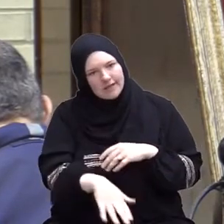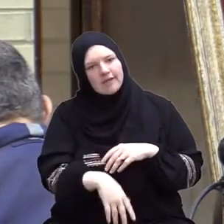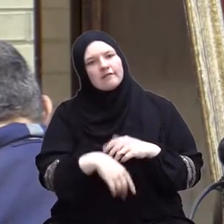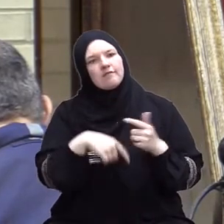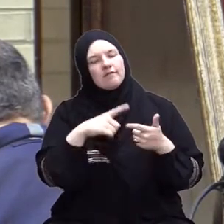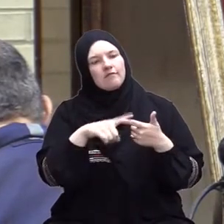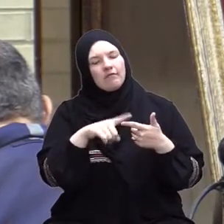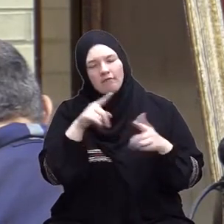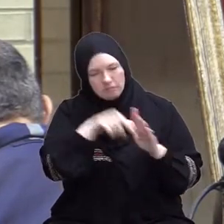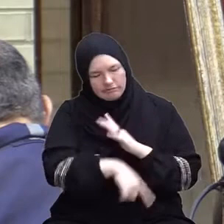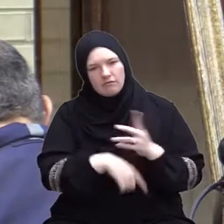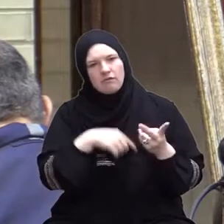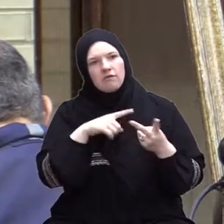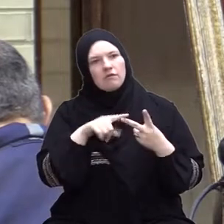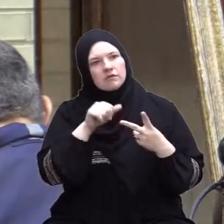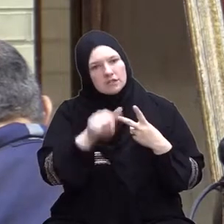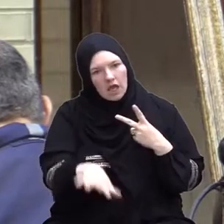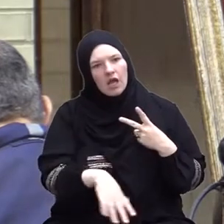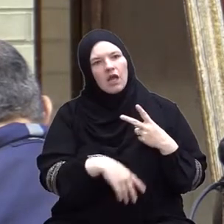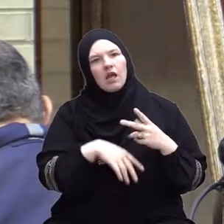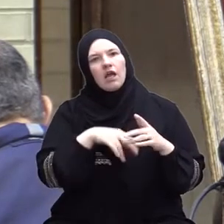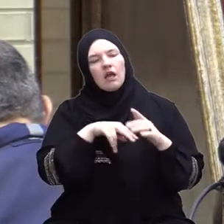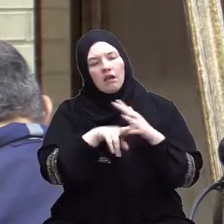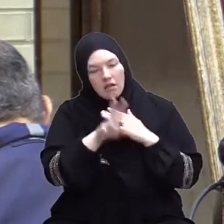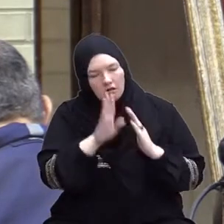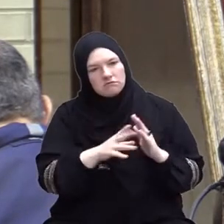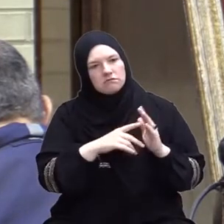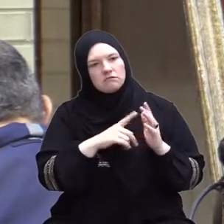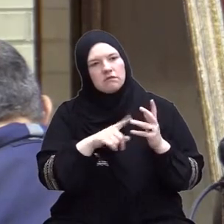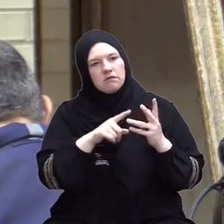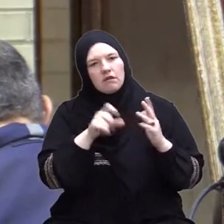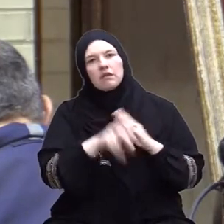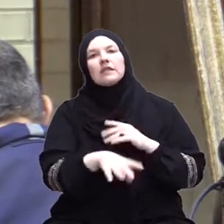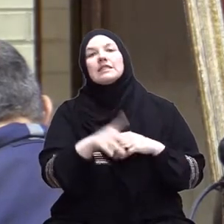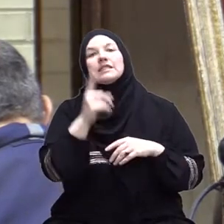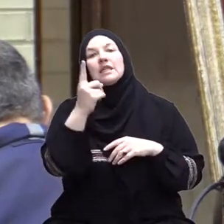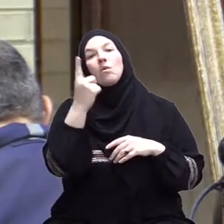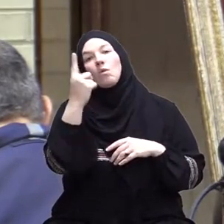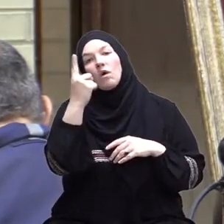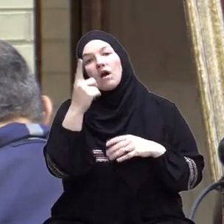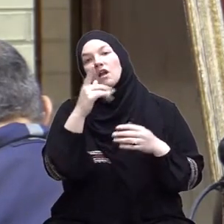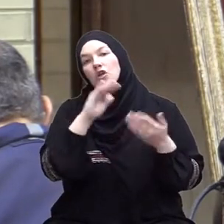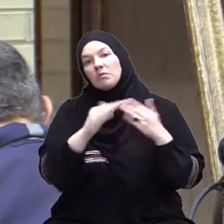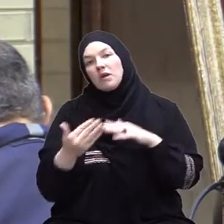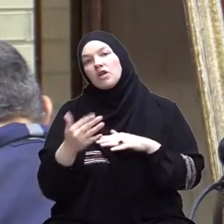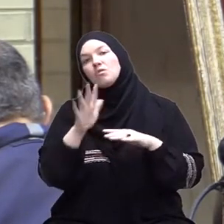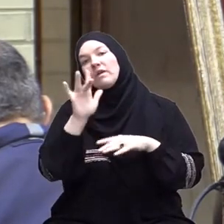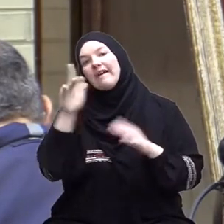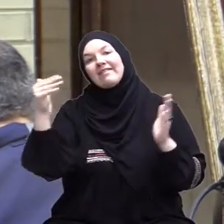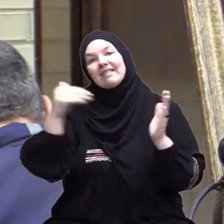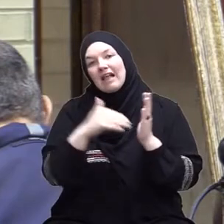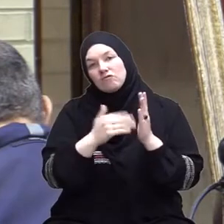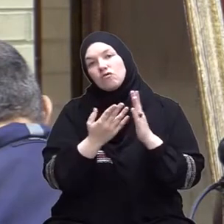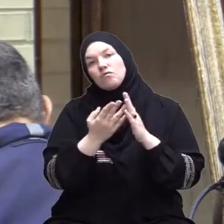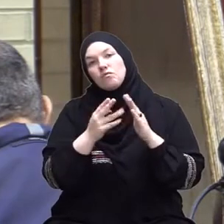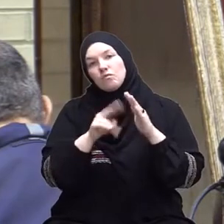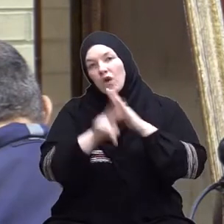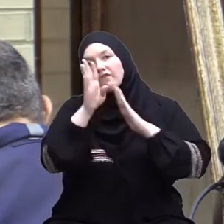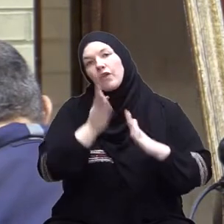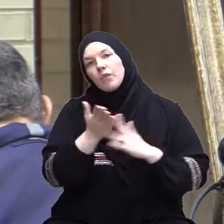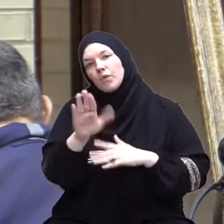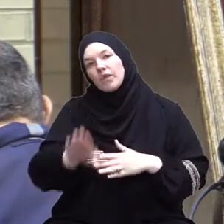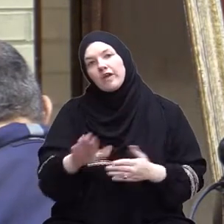sent this community about 25,000 prophets throughout their history. And